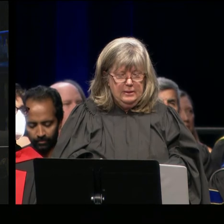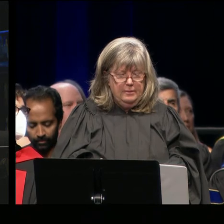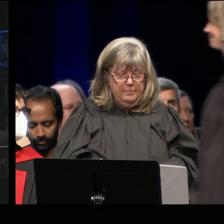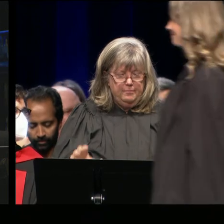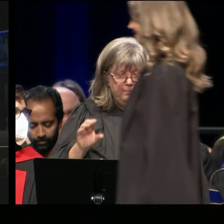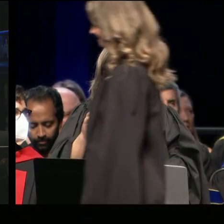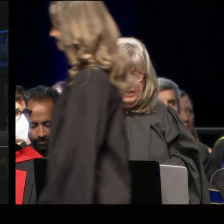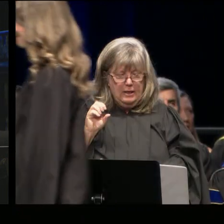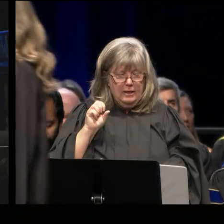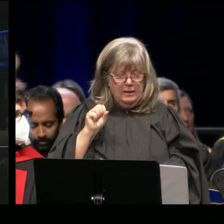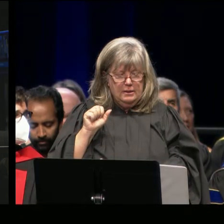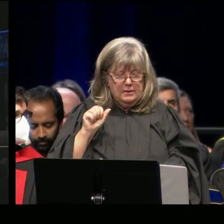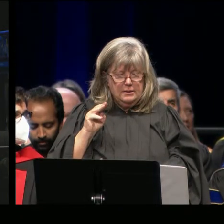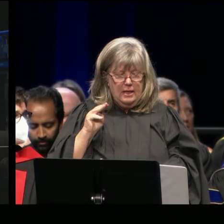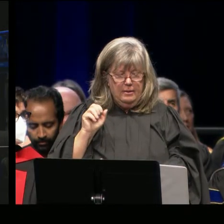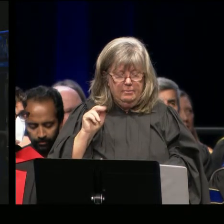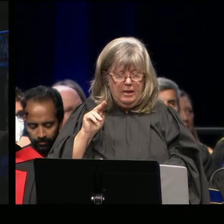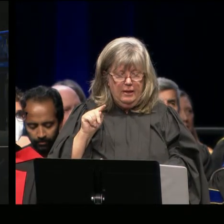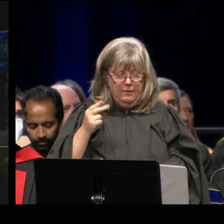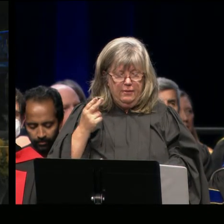Samantha Guerin.